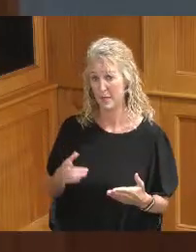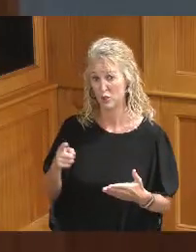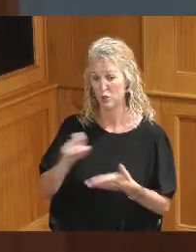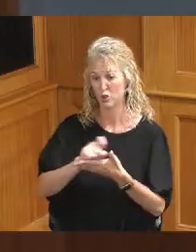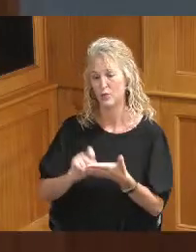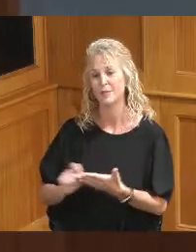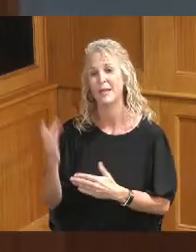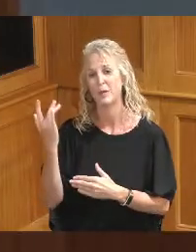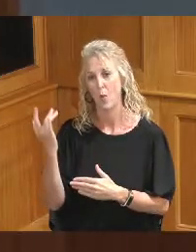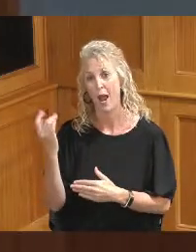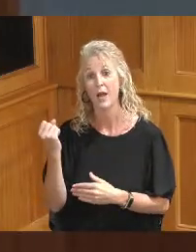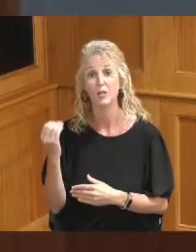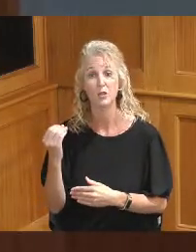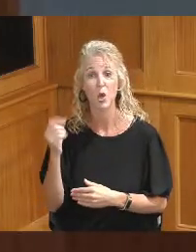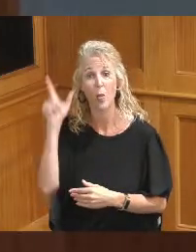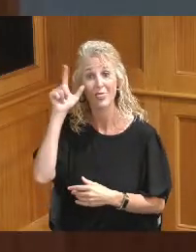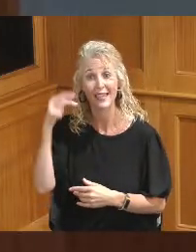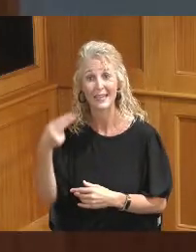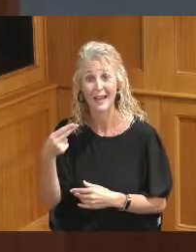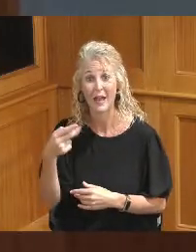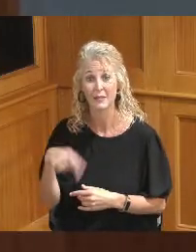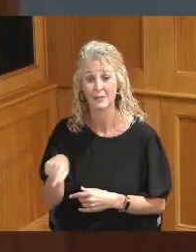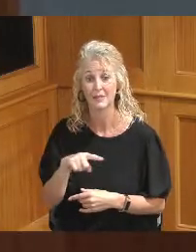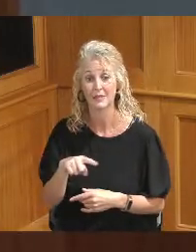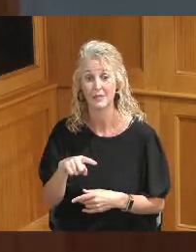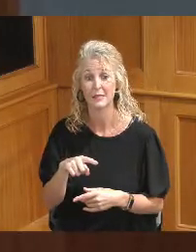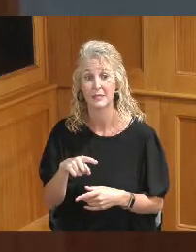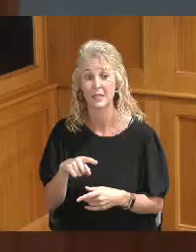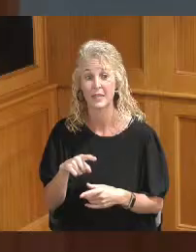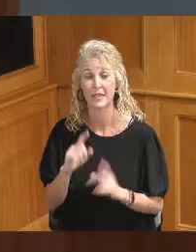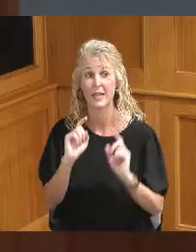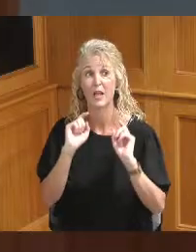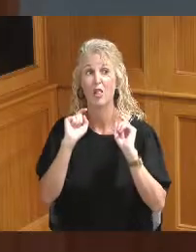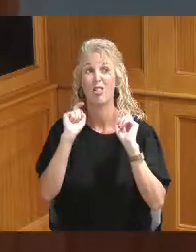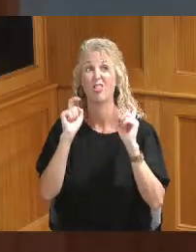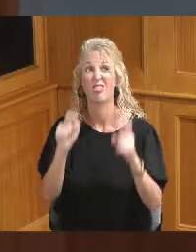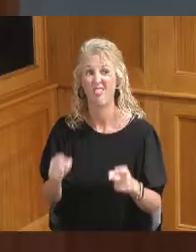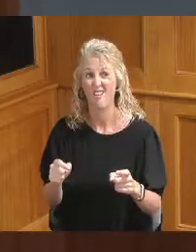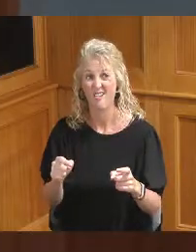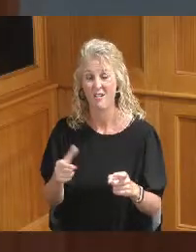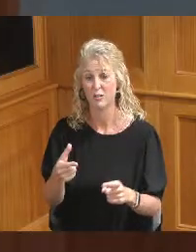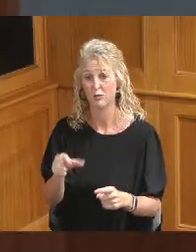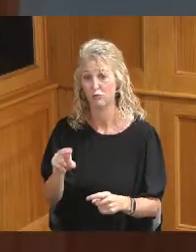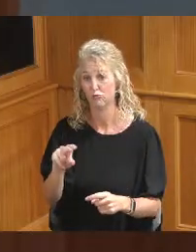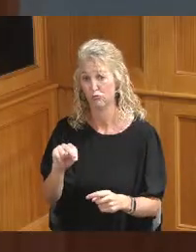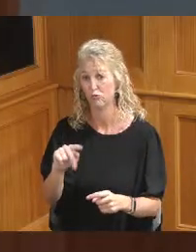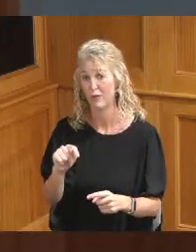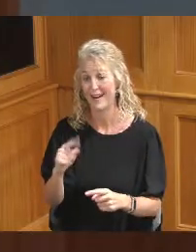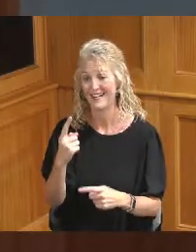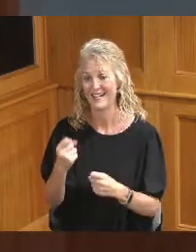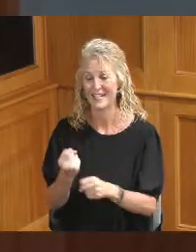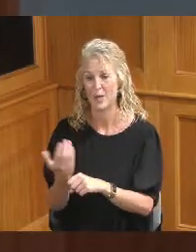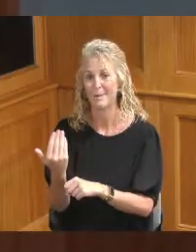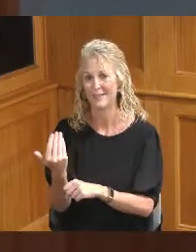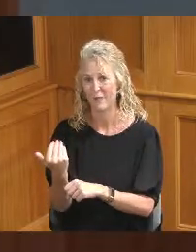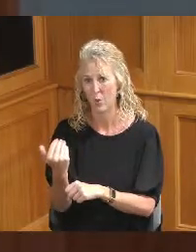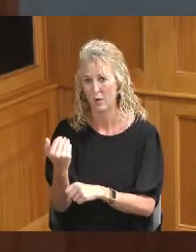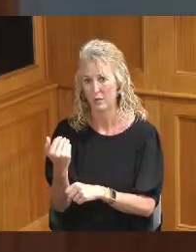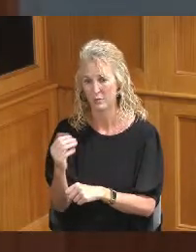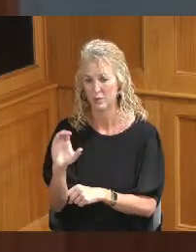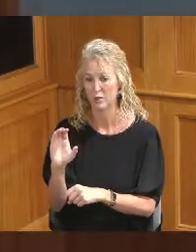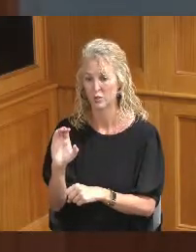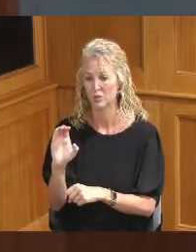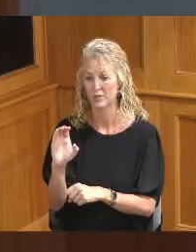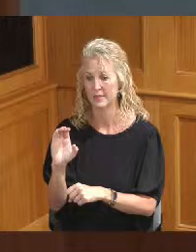the reasons. So with Lincoln Heights, they actually received a very large grant the prior year. CIP was funded with around $1 million.